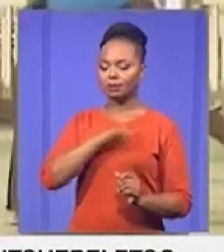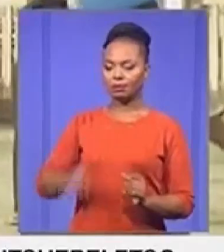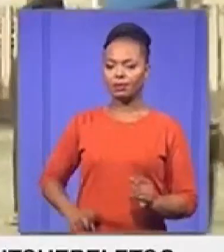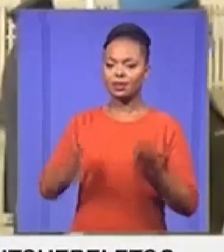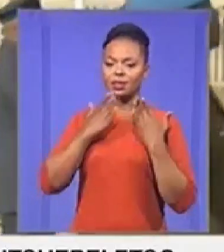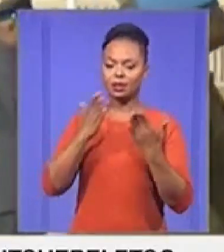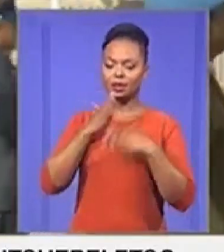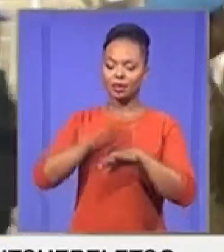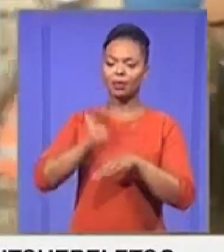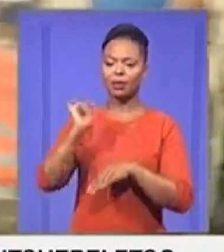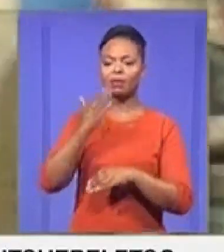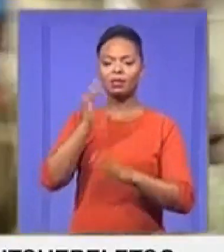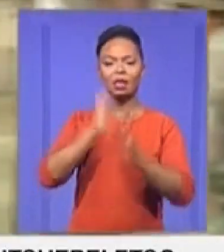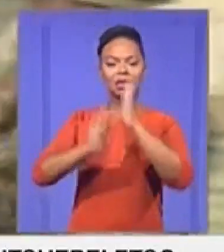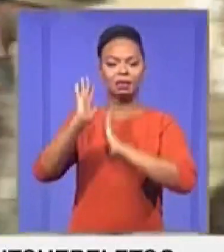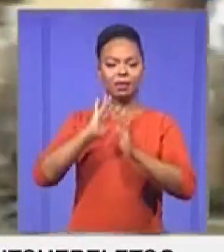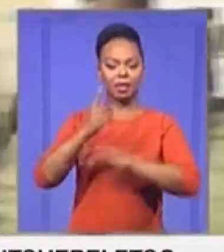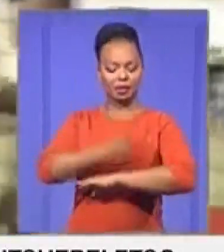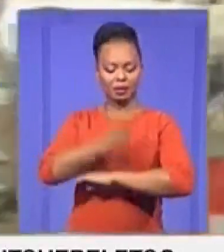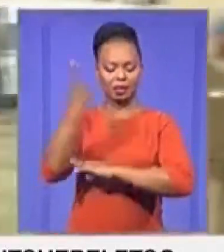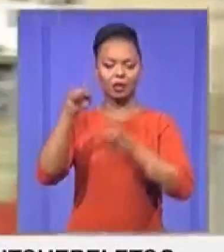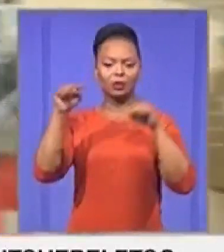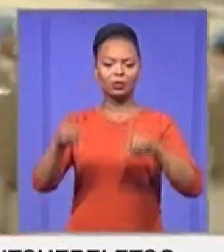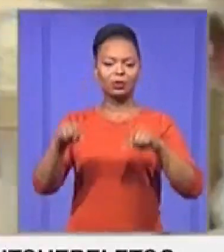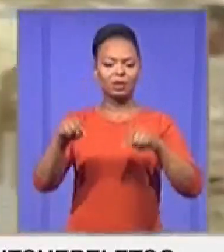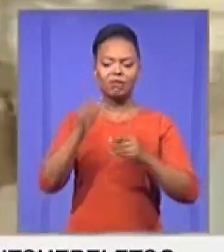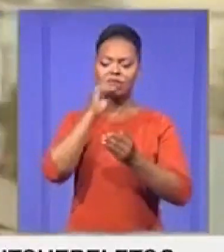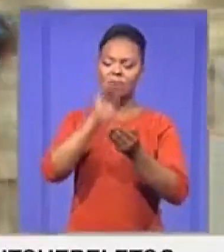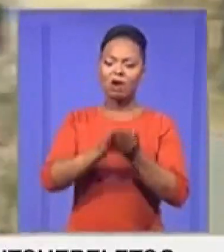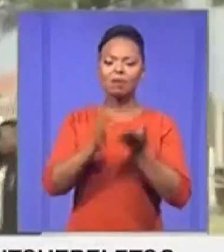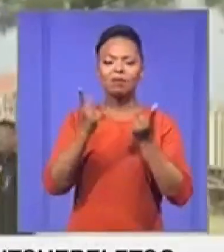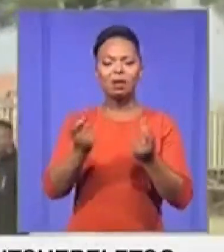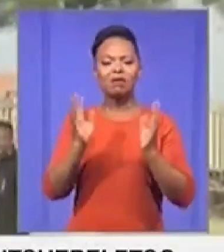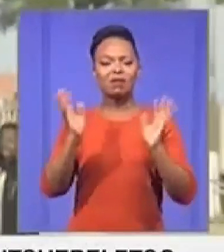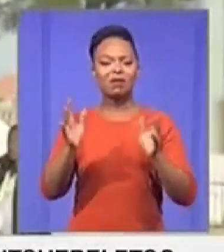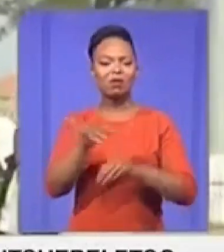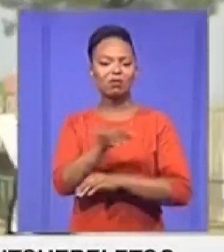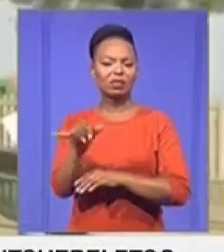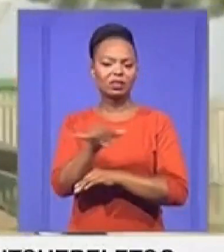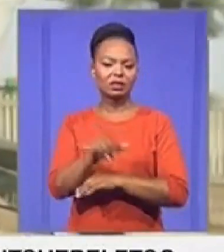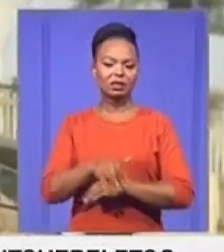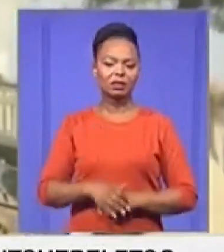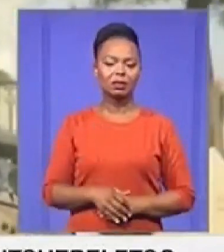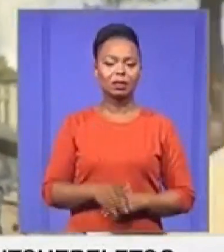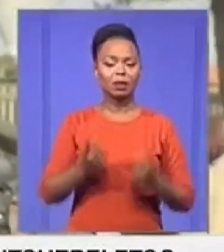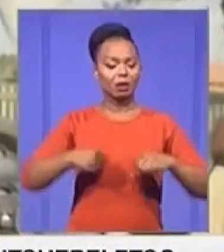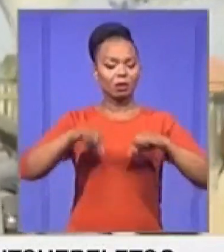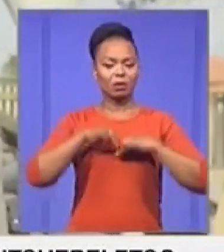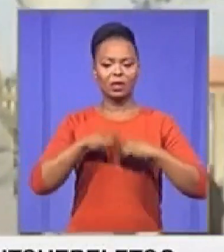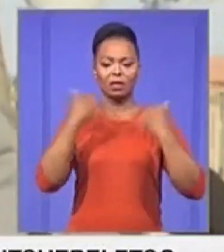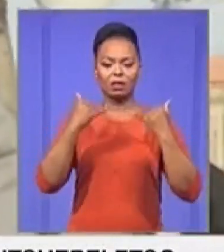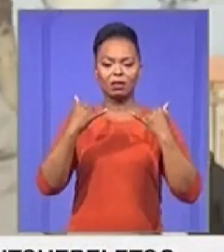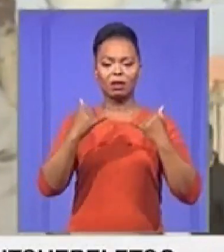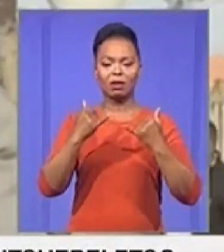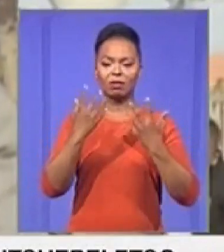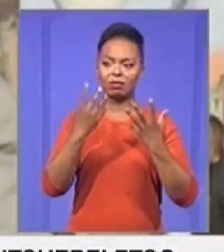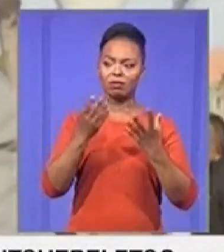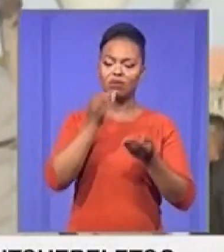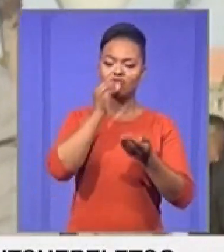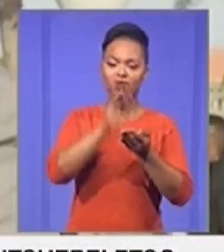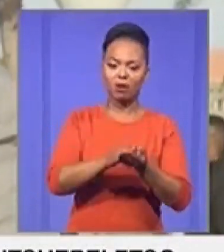ya ha go re hlalosetse fela go tsatsing la ka jeno ke ditshepiso tse feng tseo le ditsang baahi rona ha re tse tshepiso ho